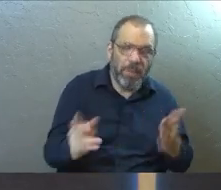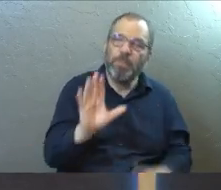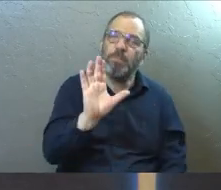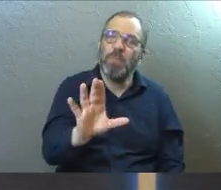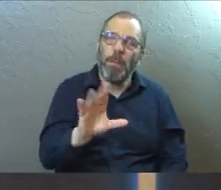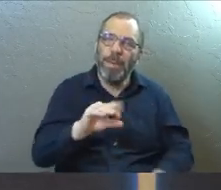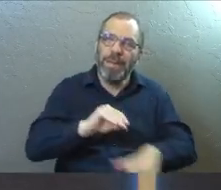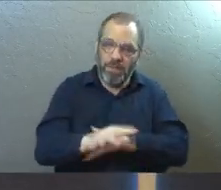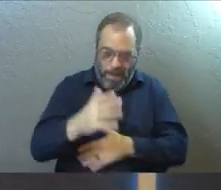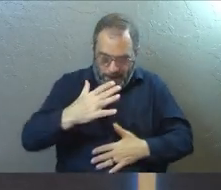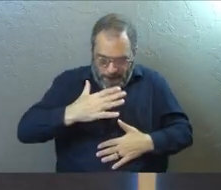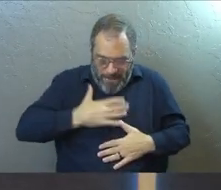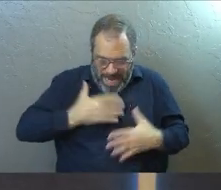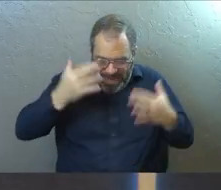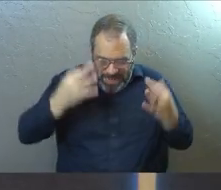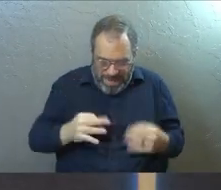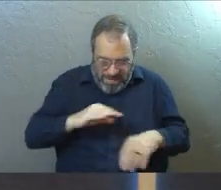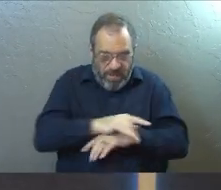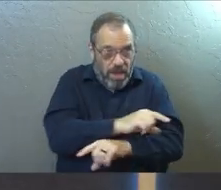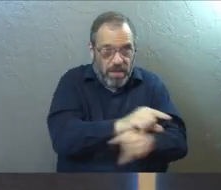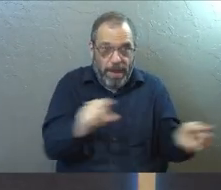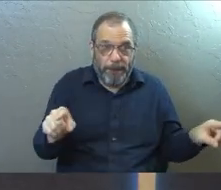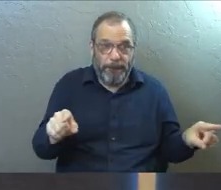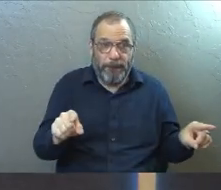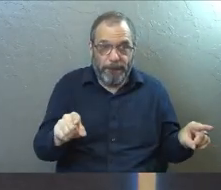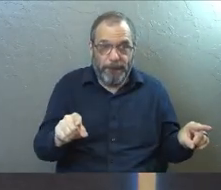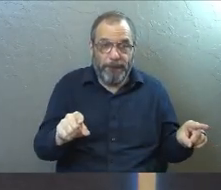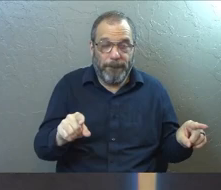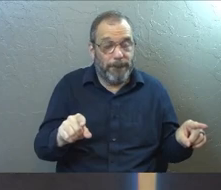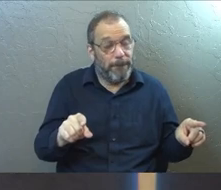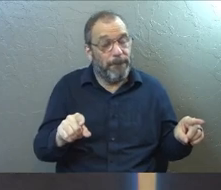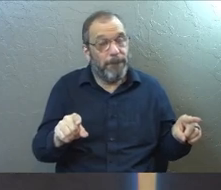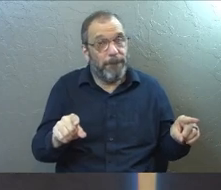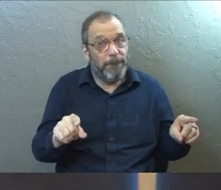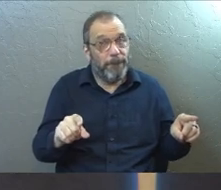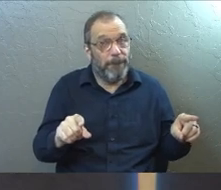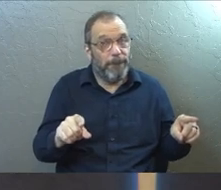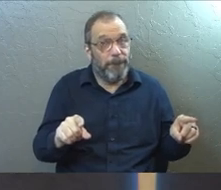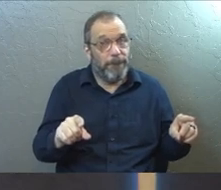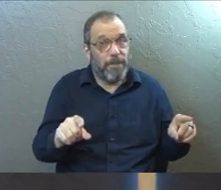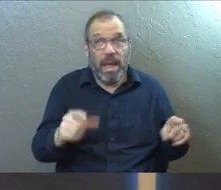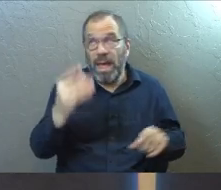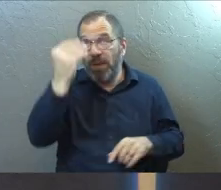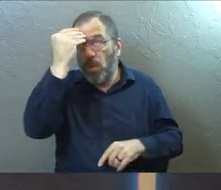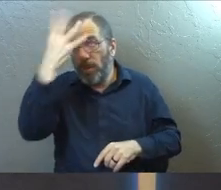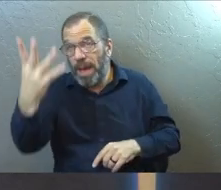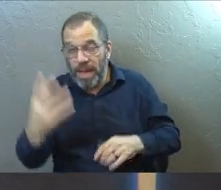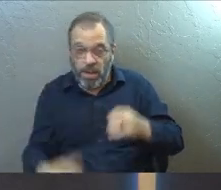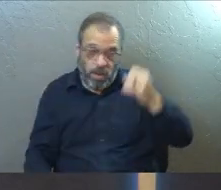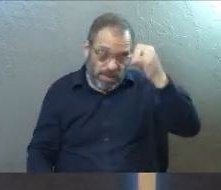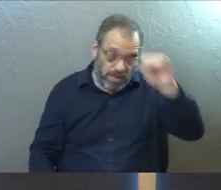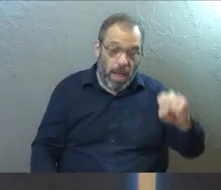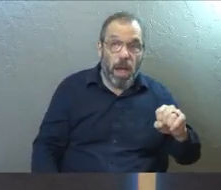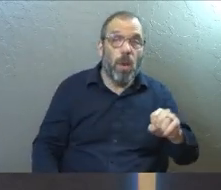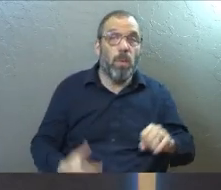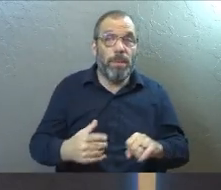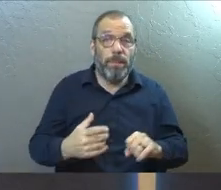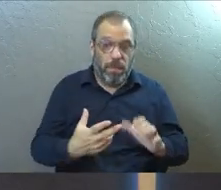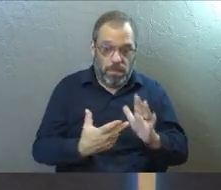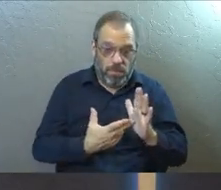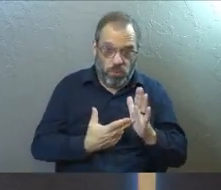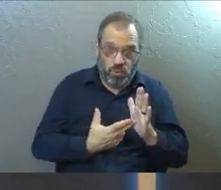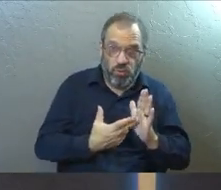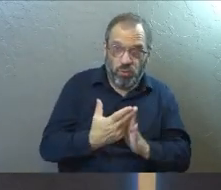the impact that my choices can have on those around me, if I choose to obey or disobey, because again, the other side is